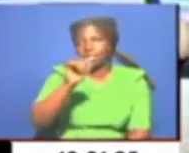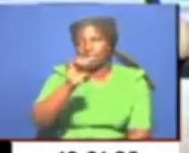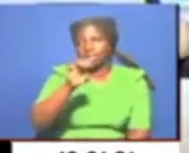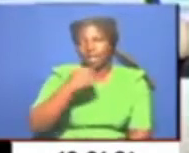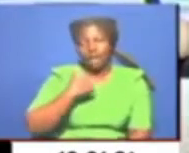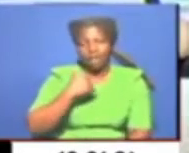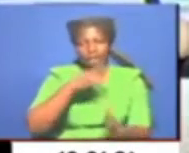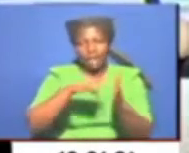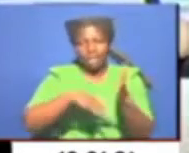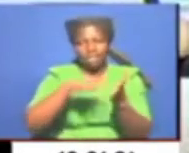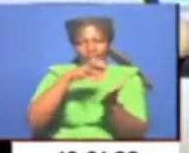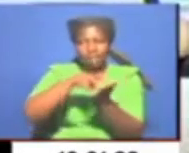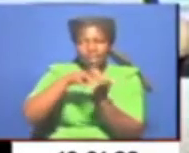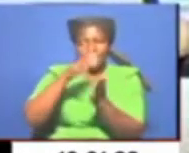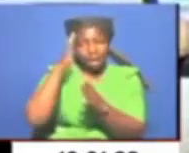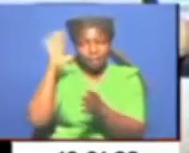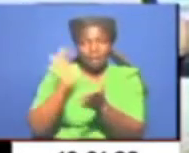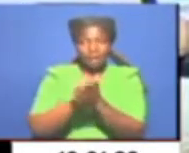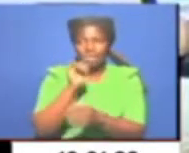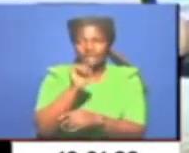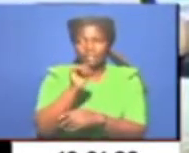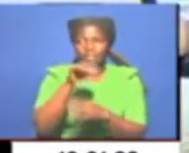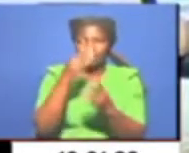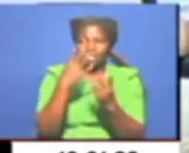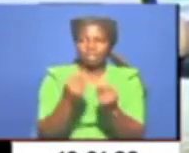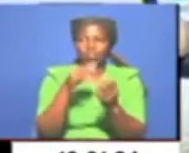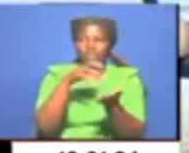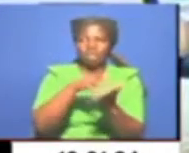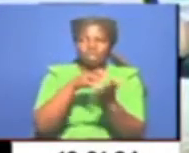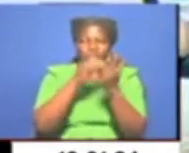that was a simple case of judicial overreach.